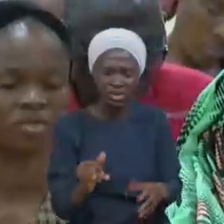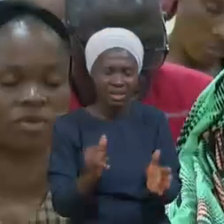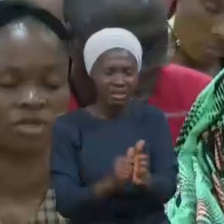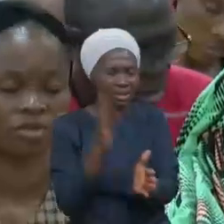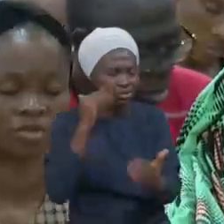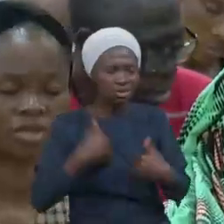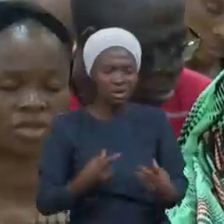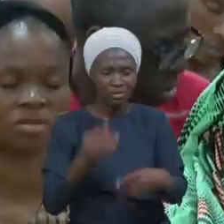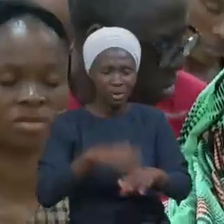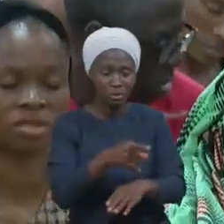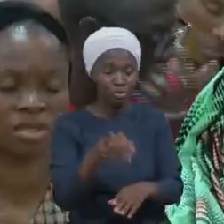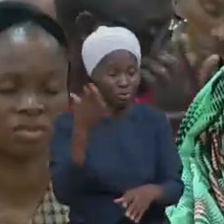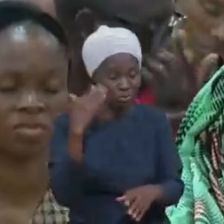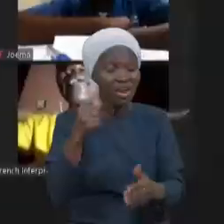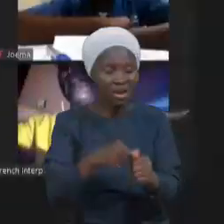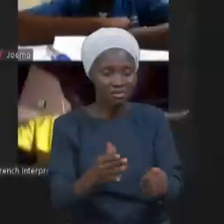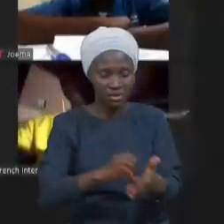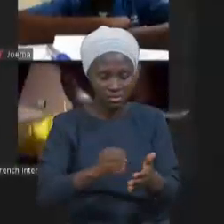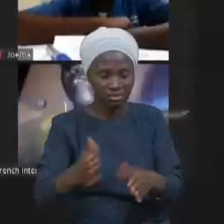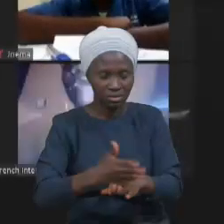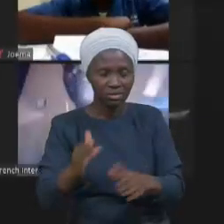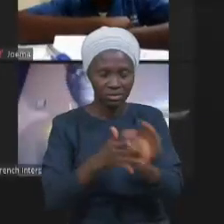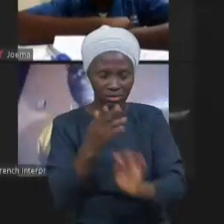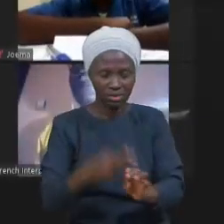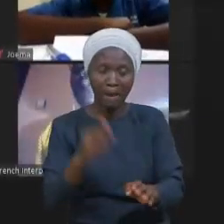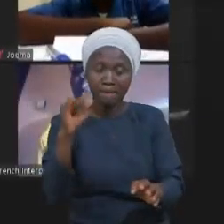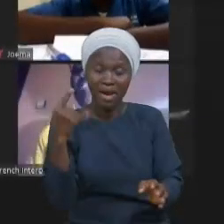away. By the declaration of